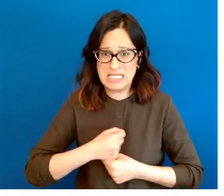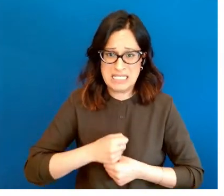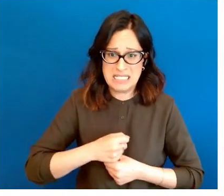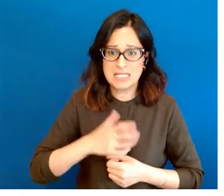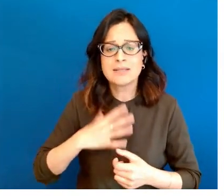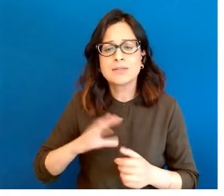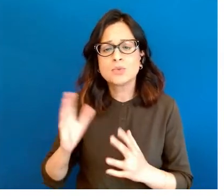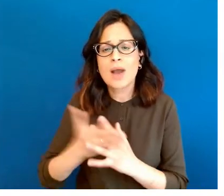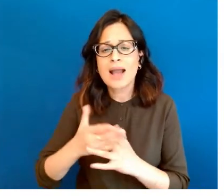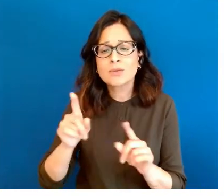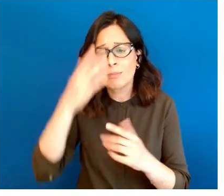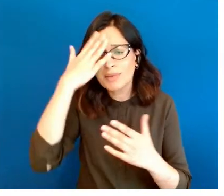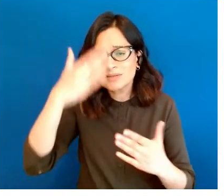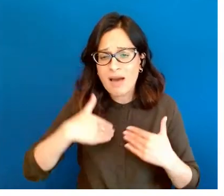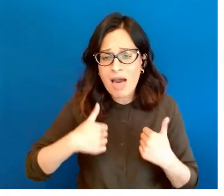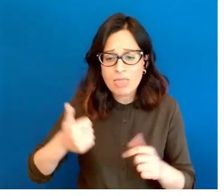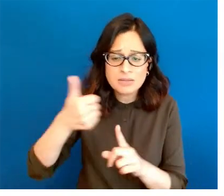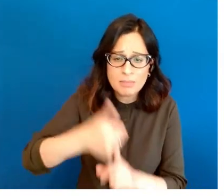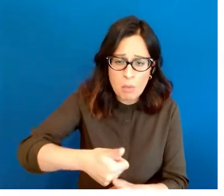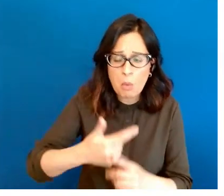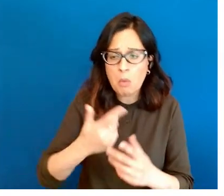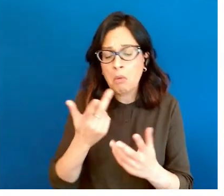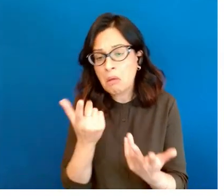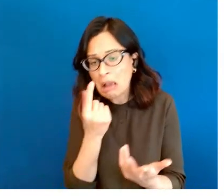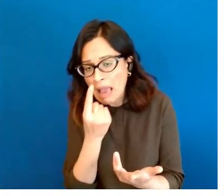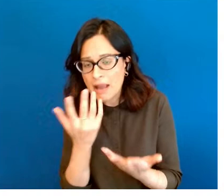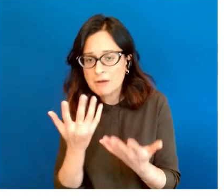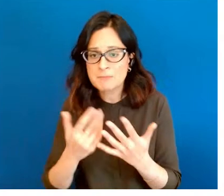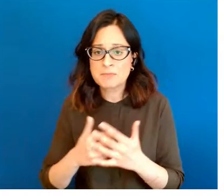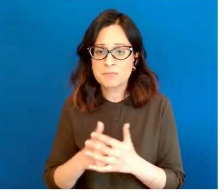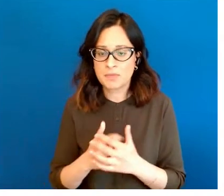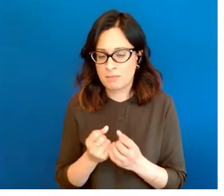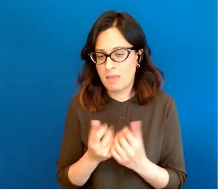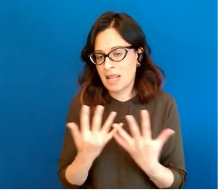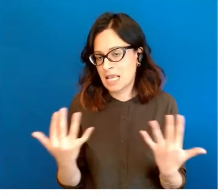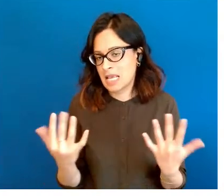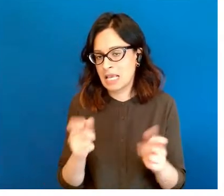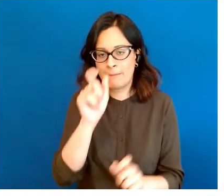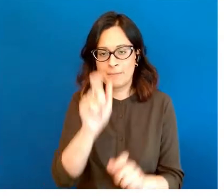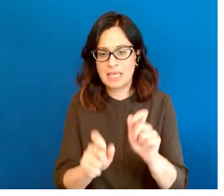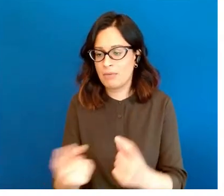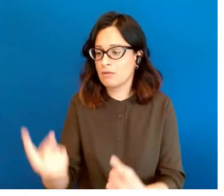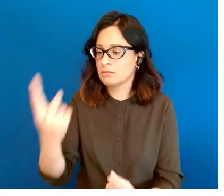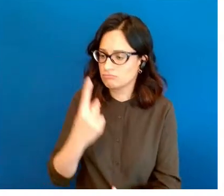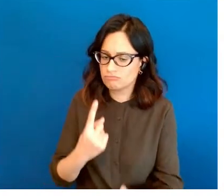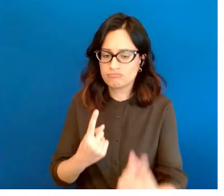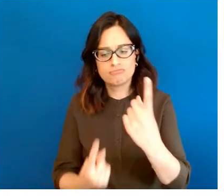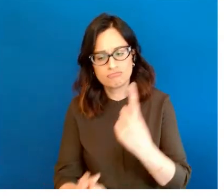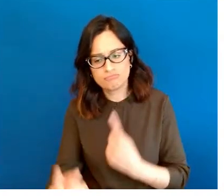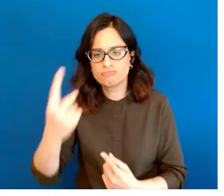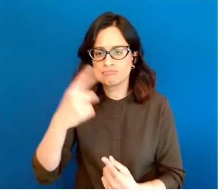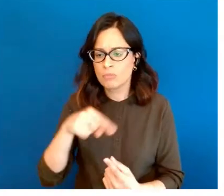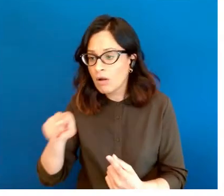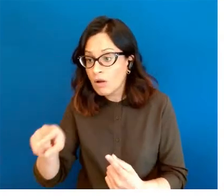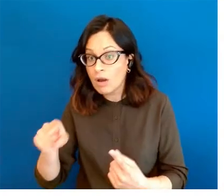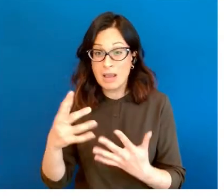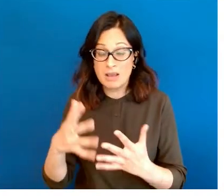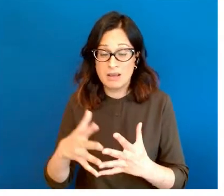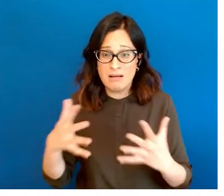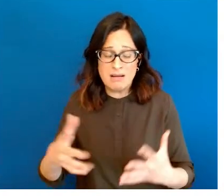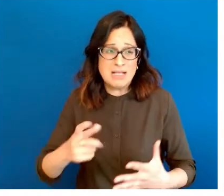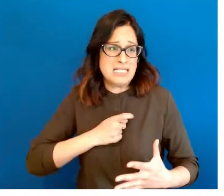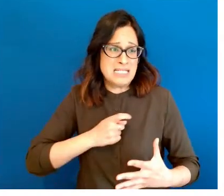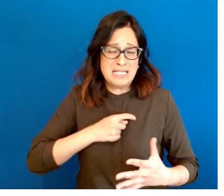mental health support where you can. I mean, I've had many cases where I've successfully taken people from being hugely anxious about